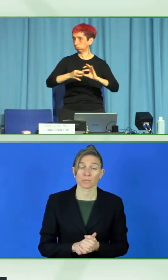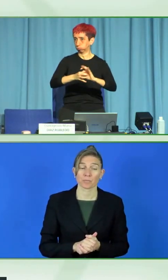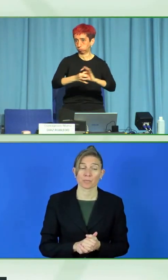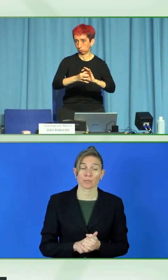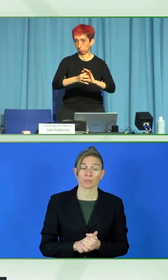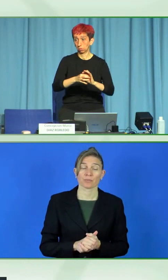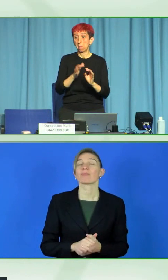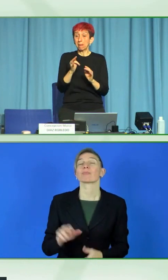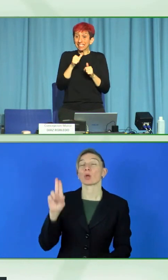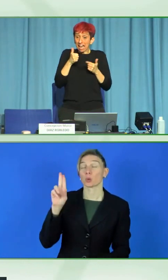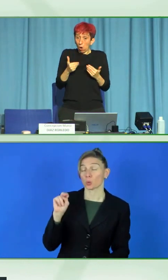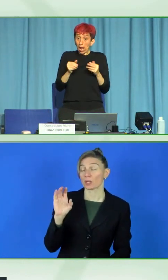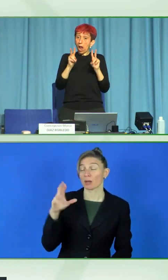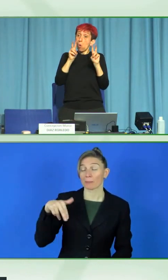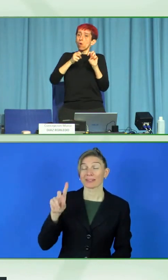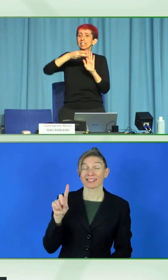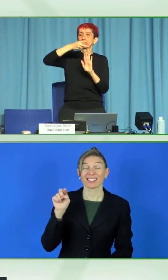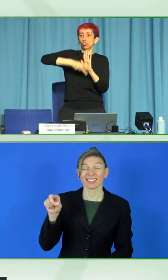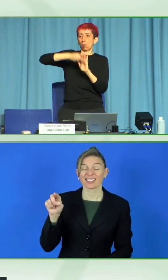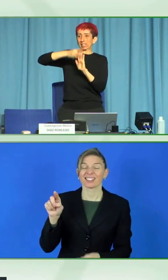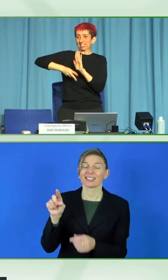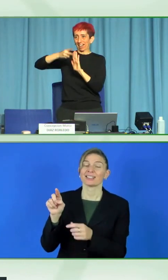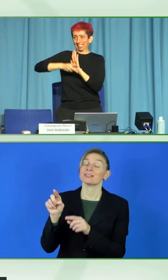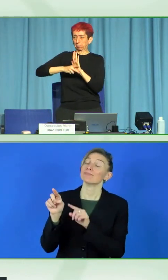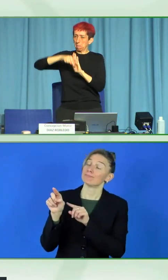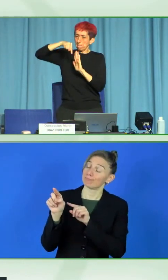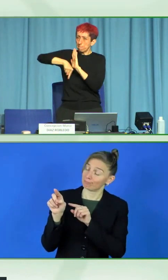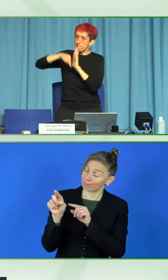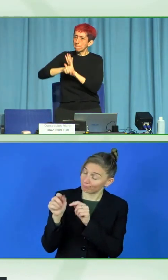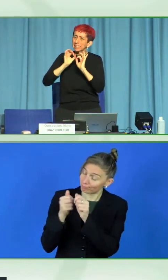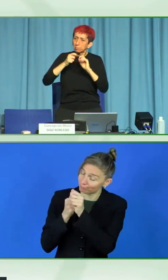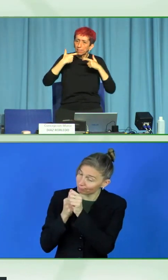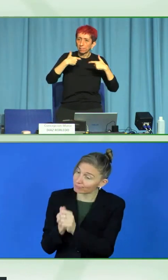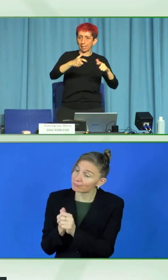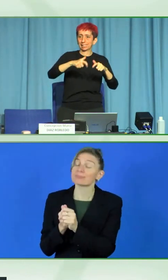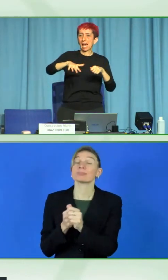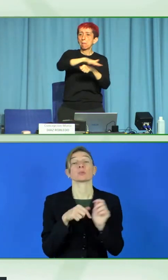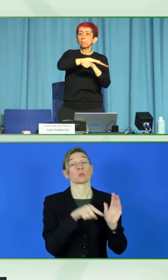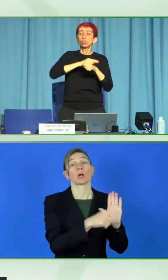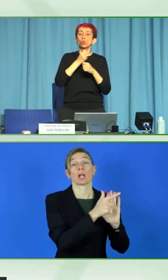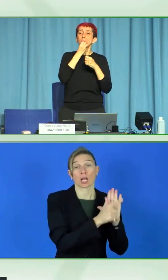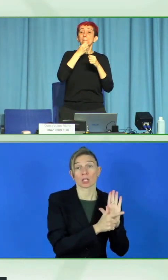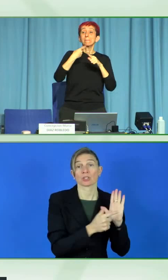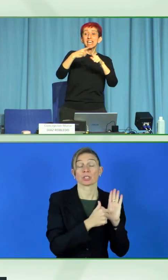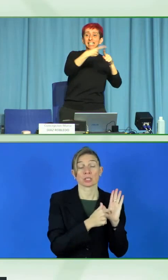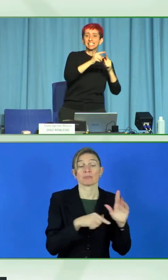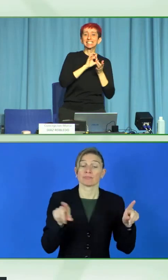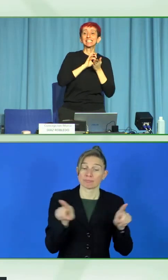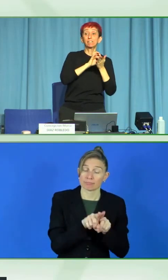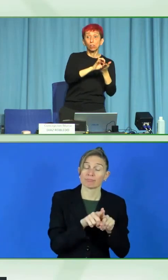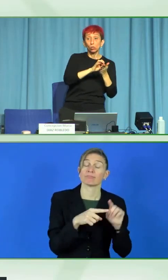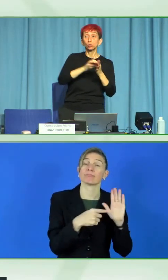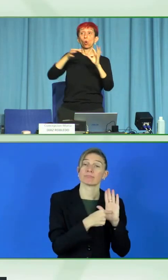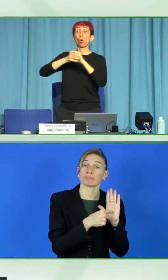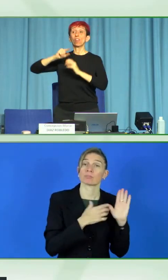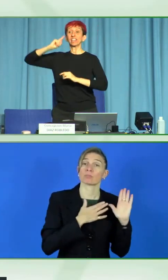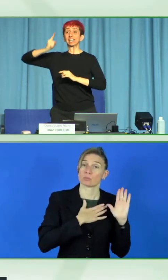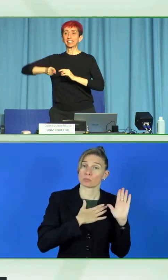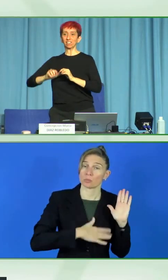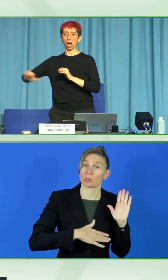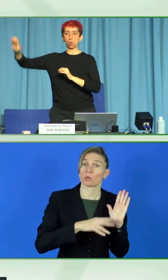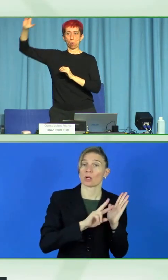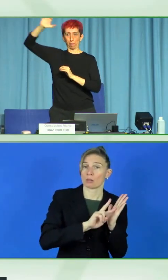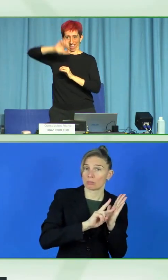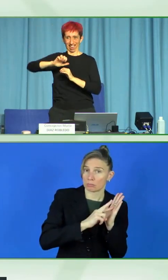UNCRPD, we want our legislation in Spain to be developed in depth,